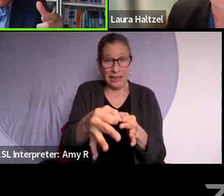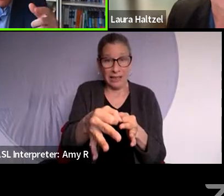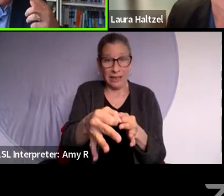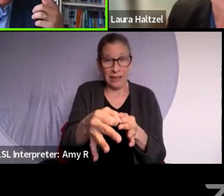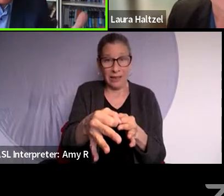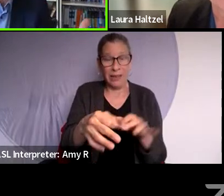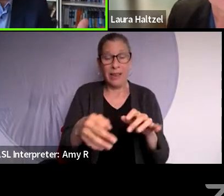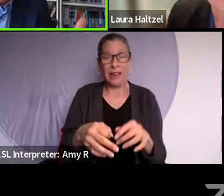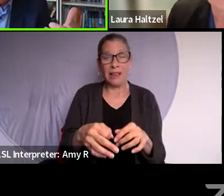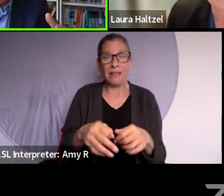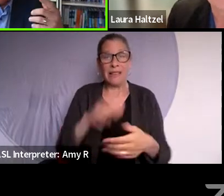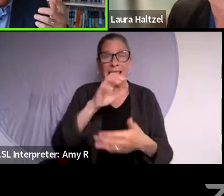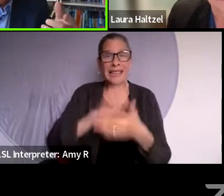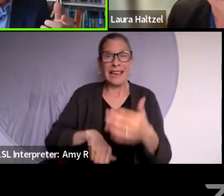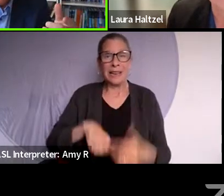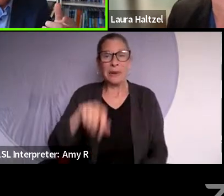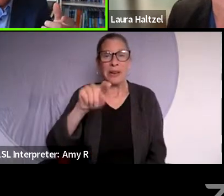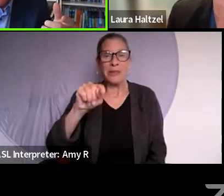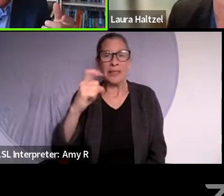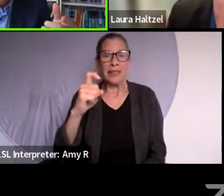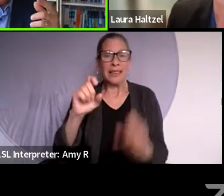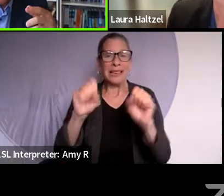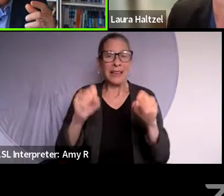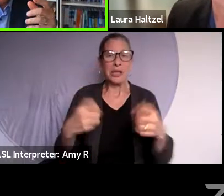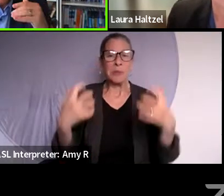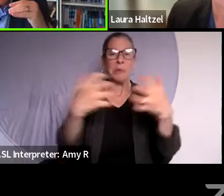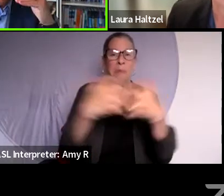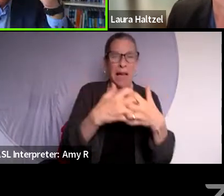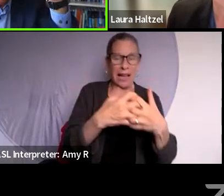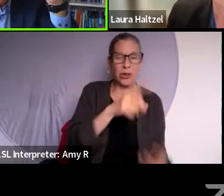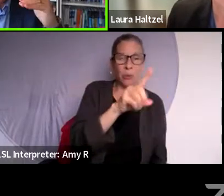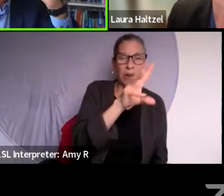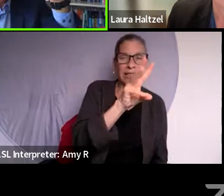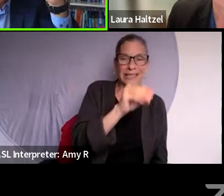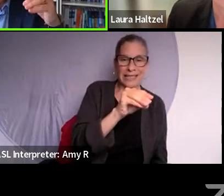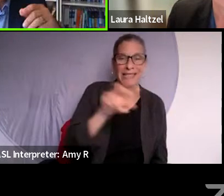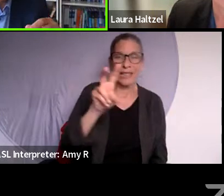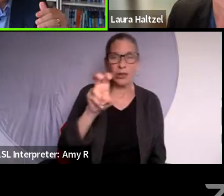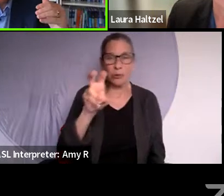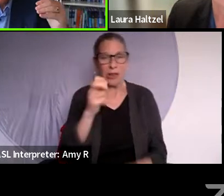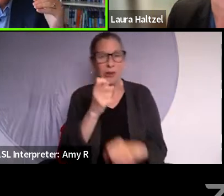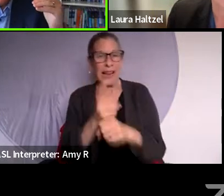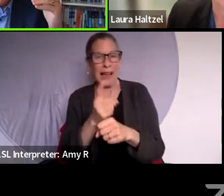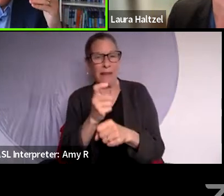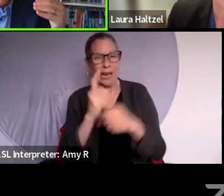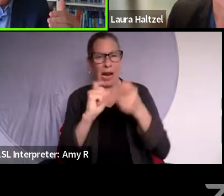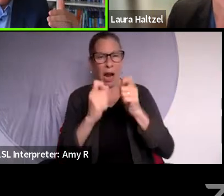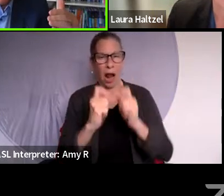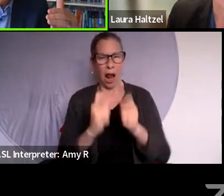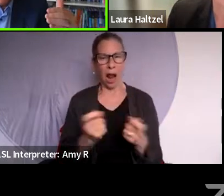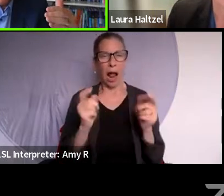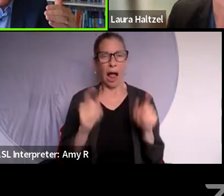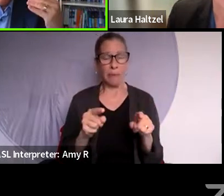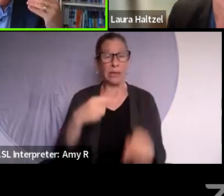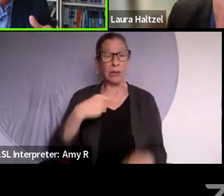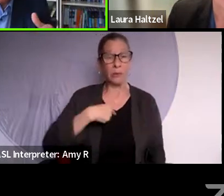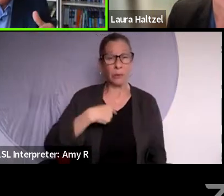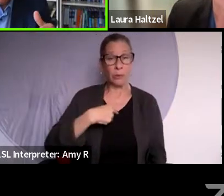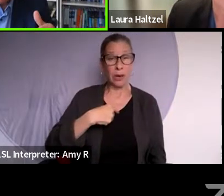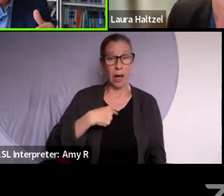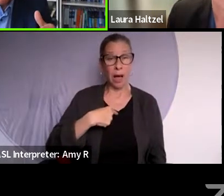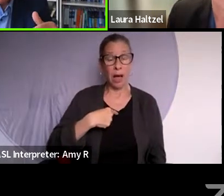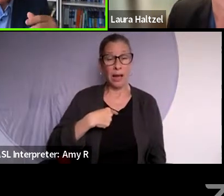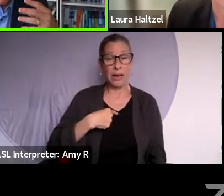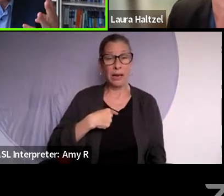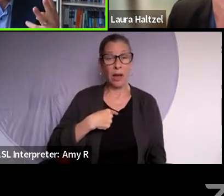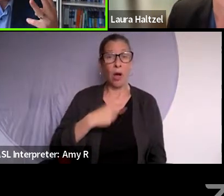rid of the, what's called the taxable maximum. That's that $160,200, which goes up every year with an adjustment. When I was the secretary of